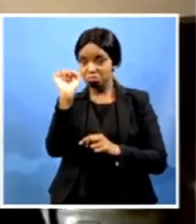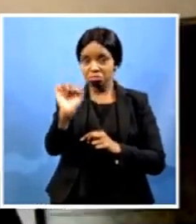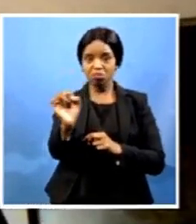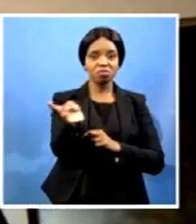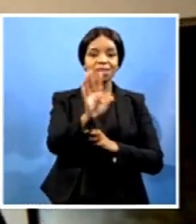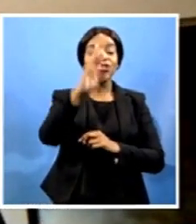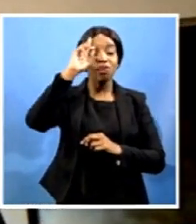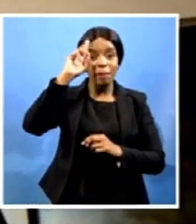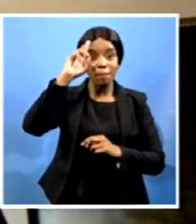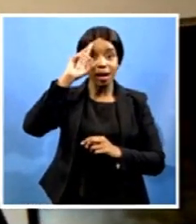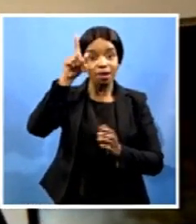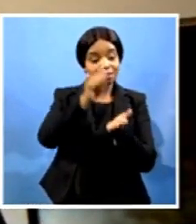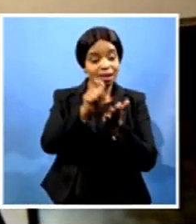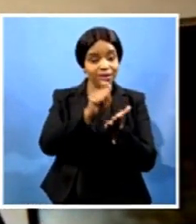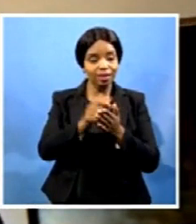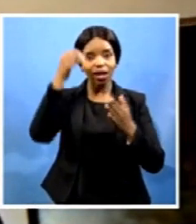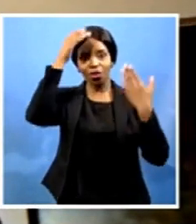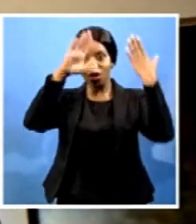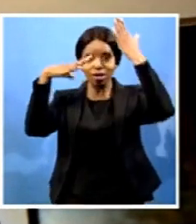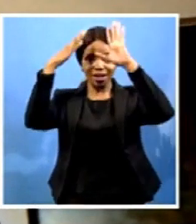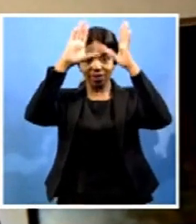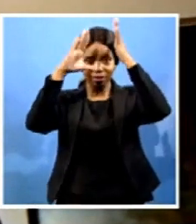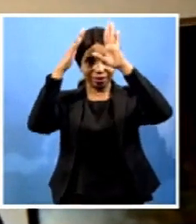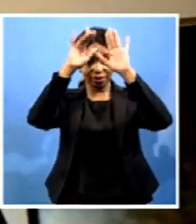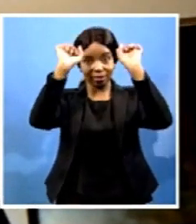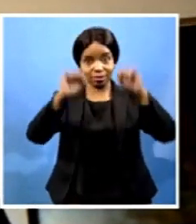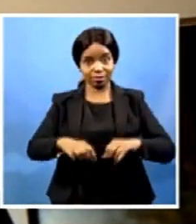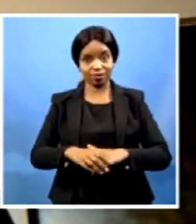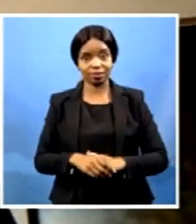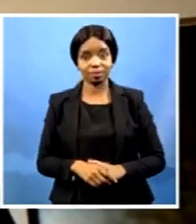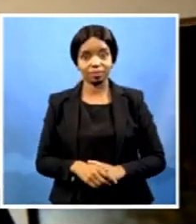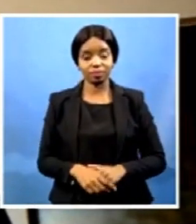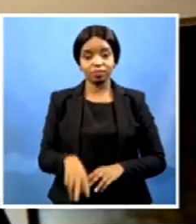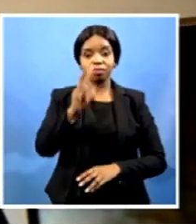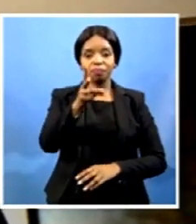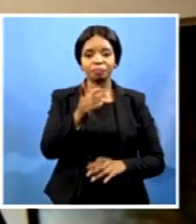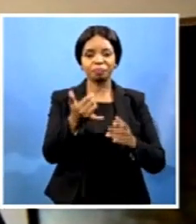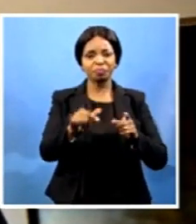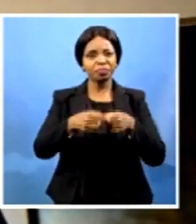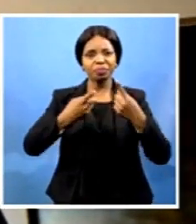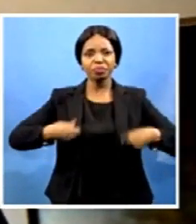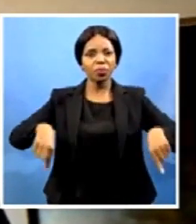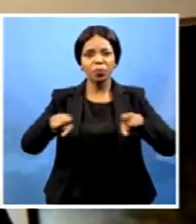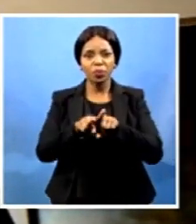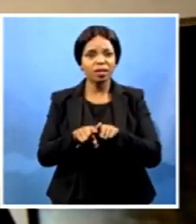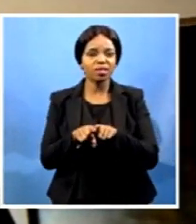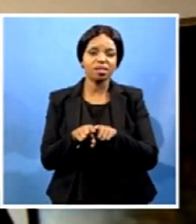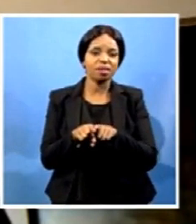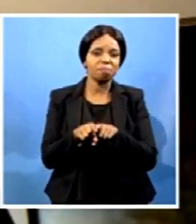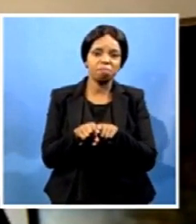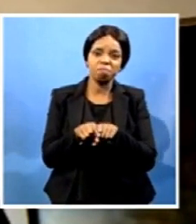creativity, and if we don't protect other people's